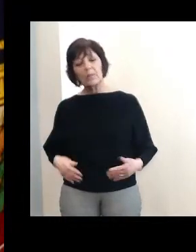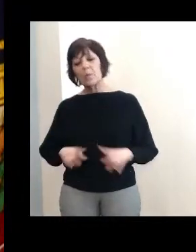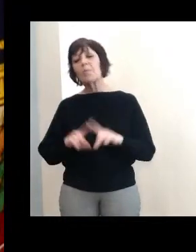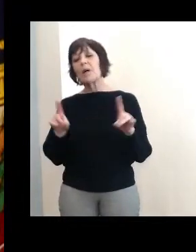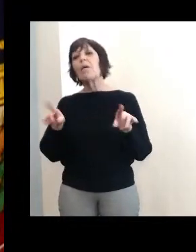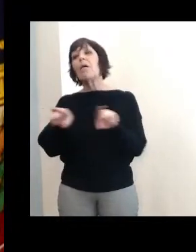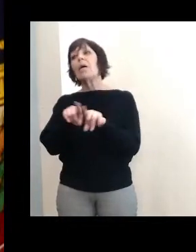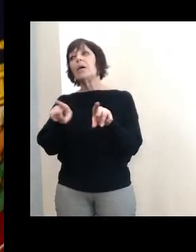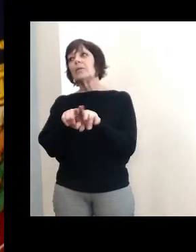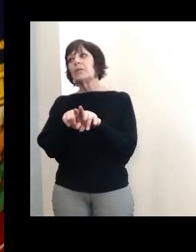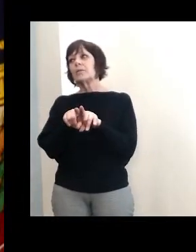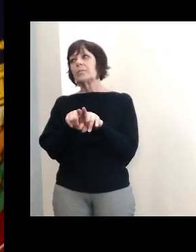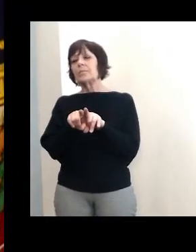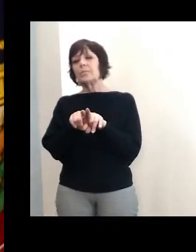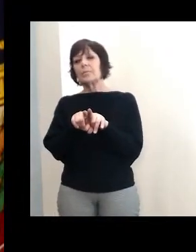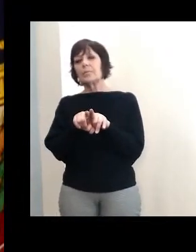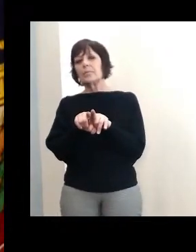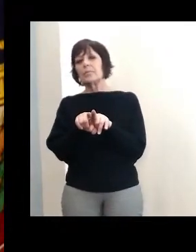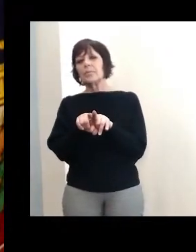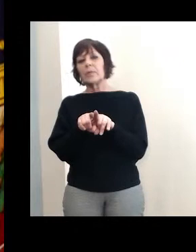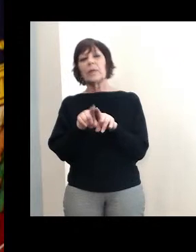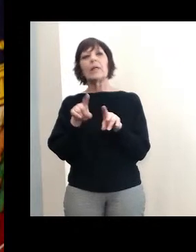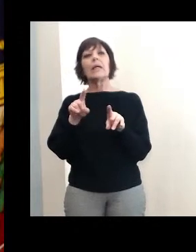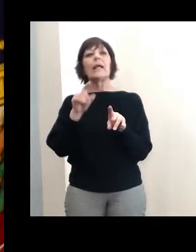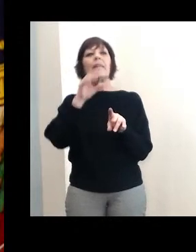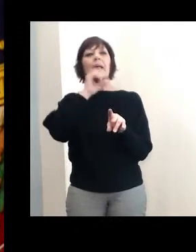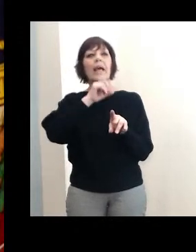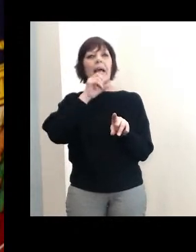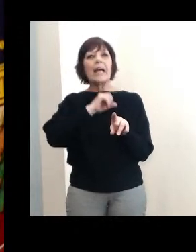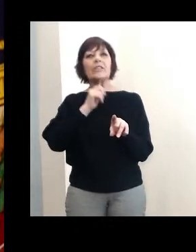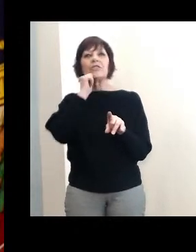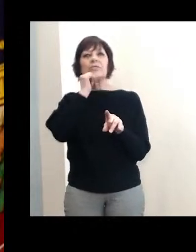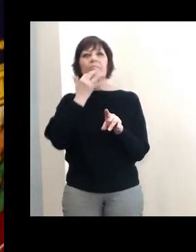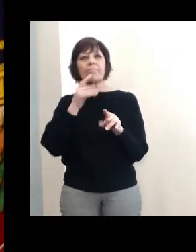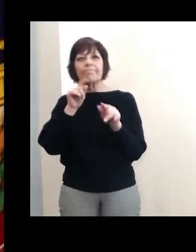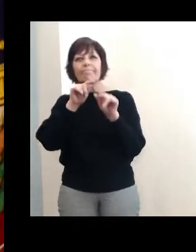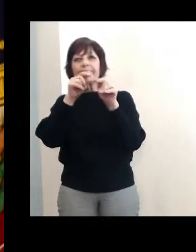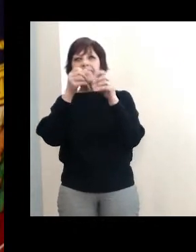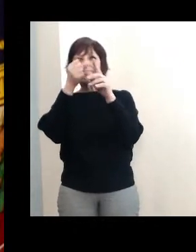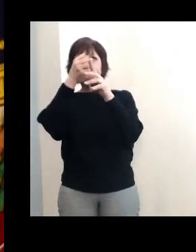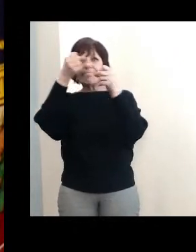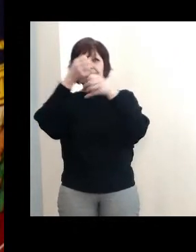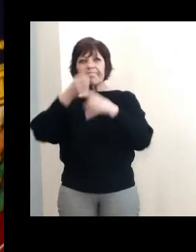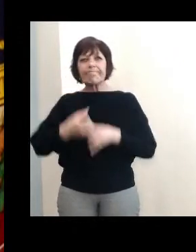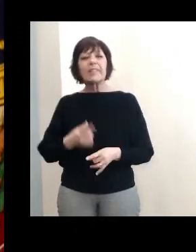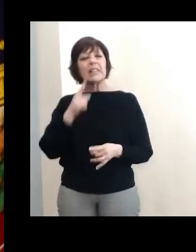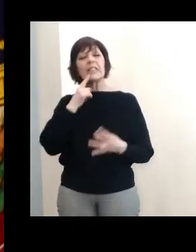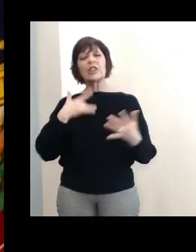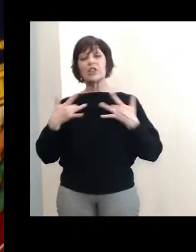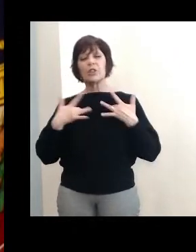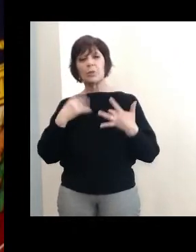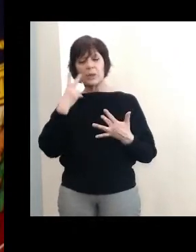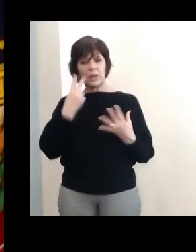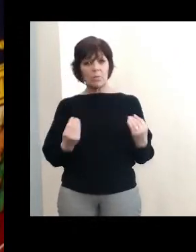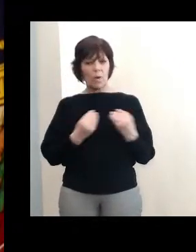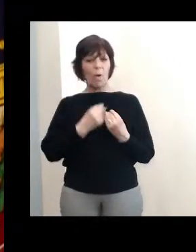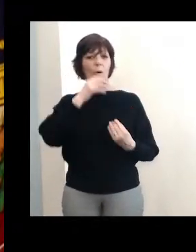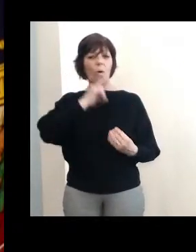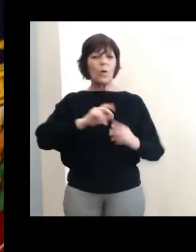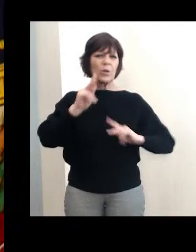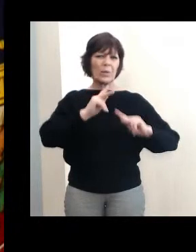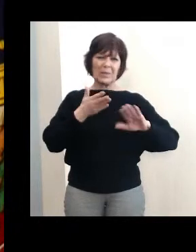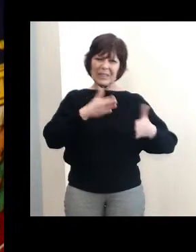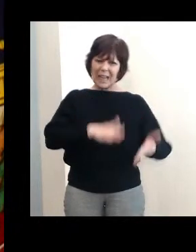also the racial breakdown, the ages, it's concerning because we're seeing a lot more older people dying of